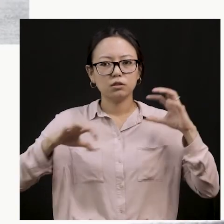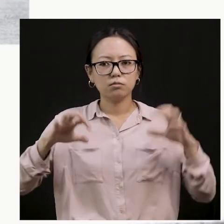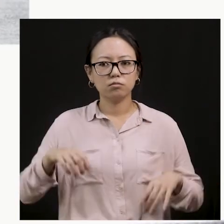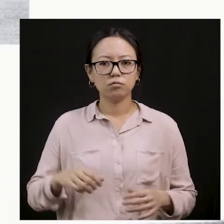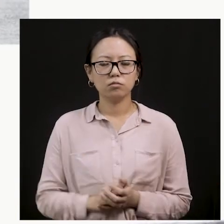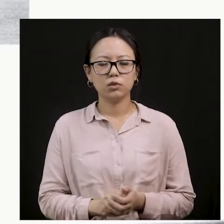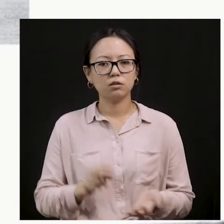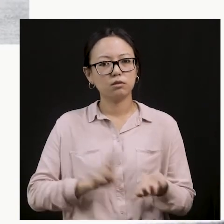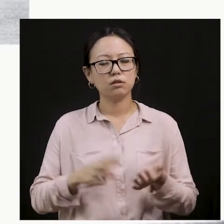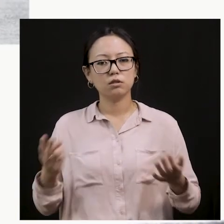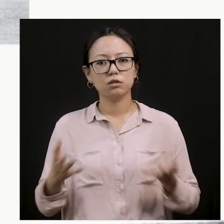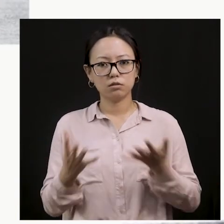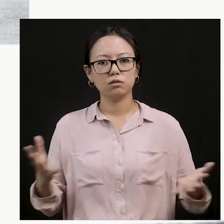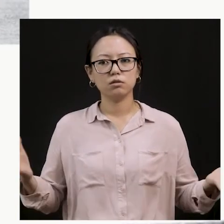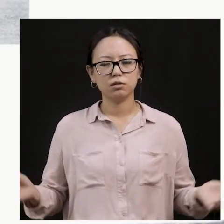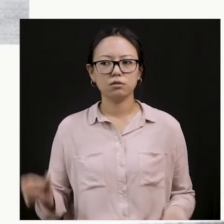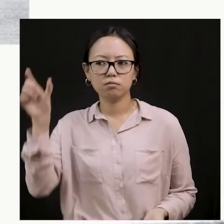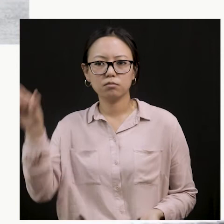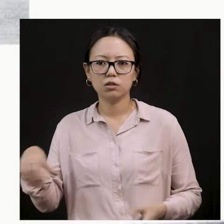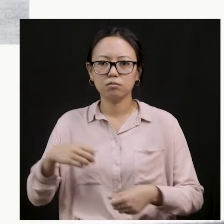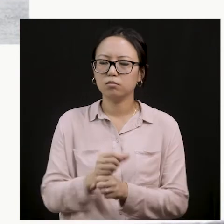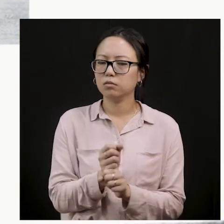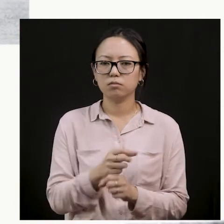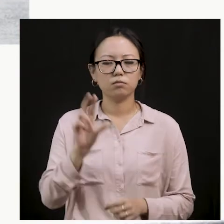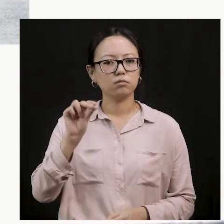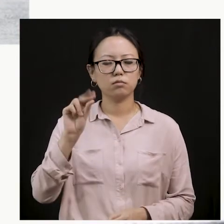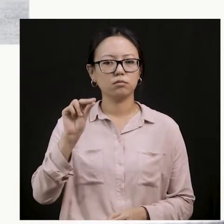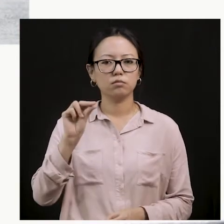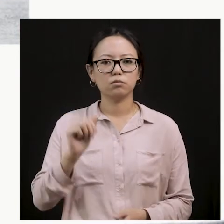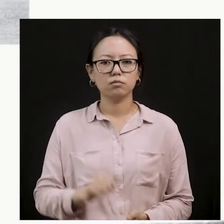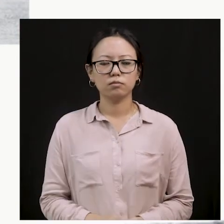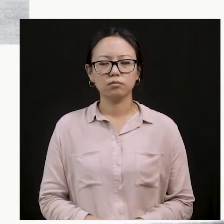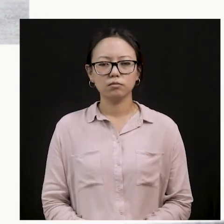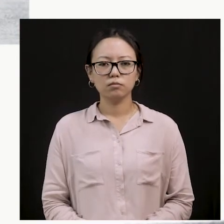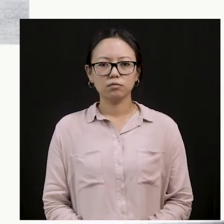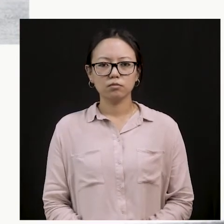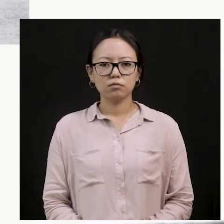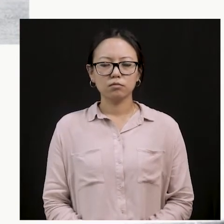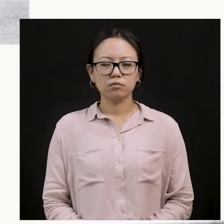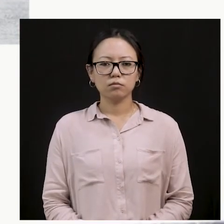man. But they are natural things. They are not made by man.